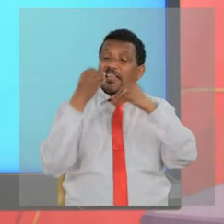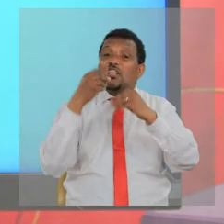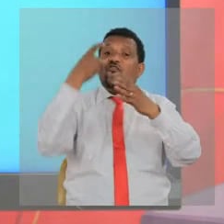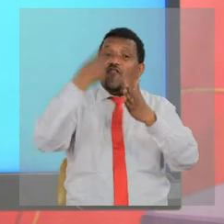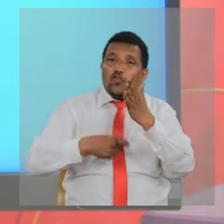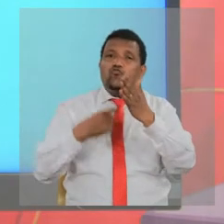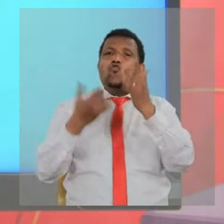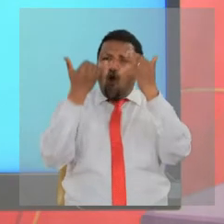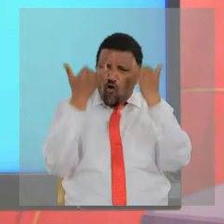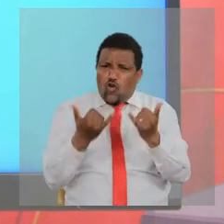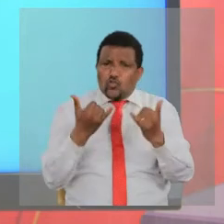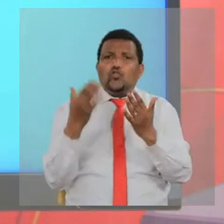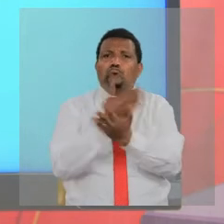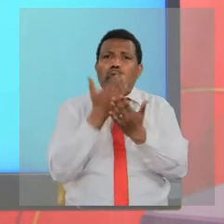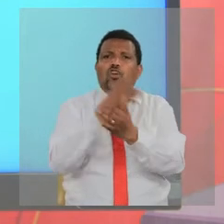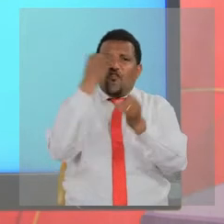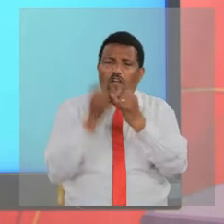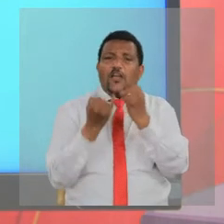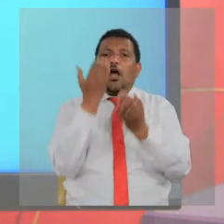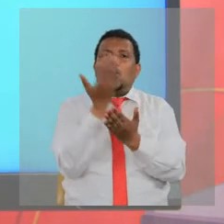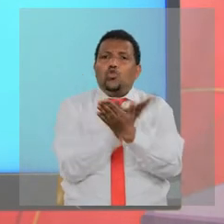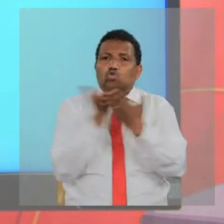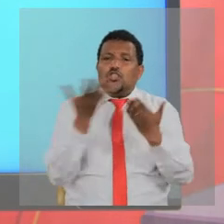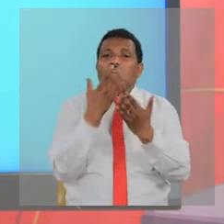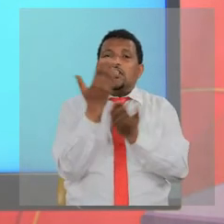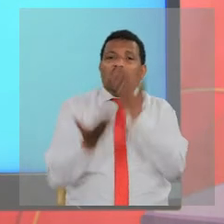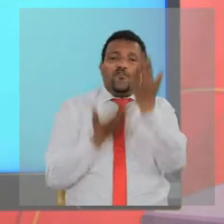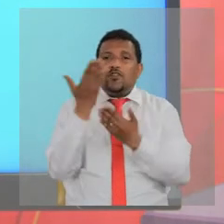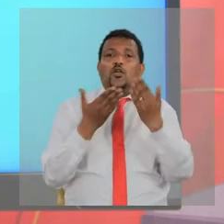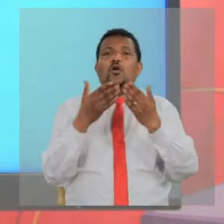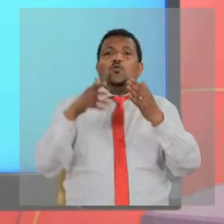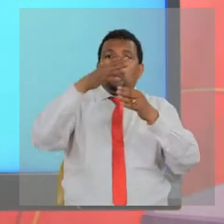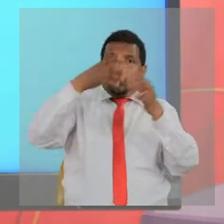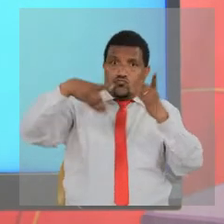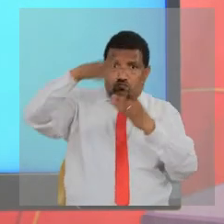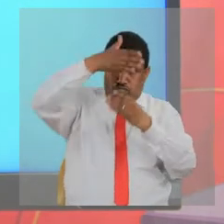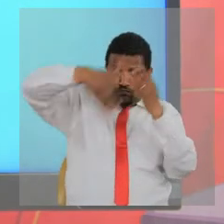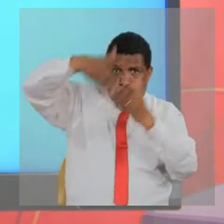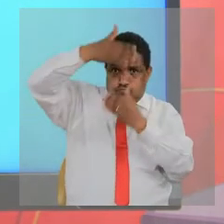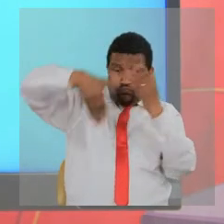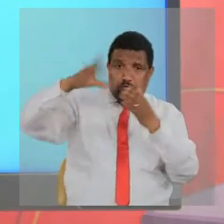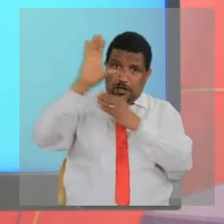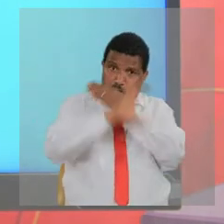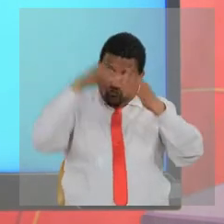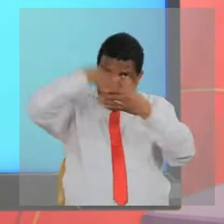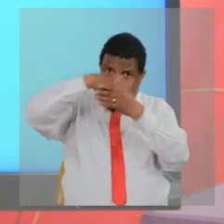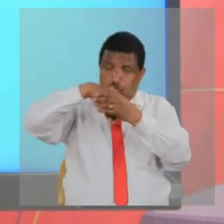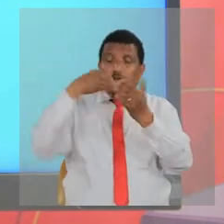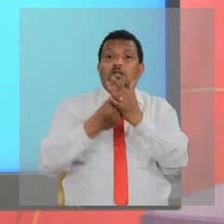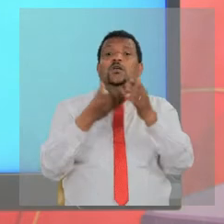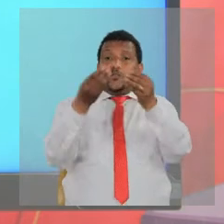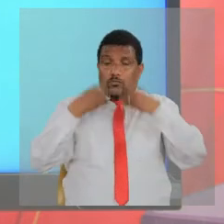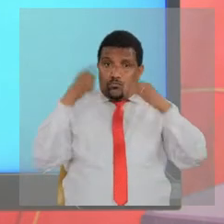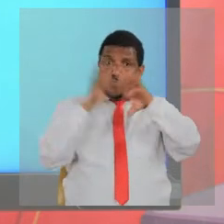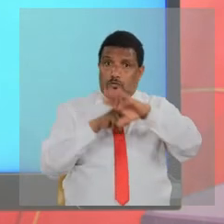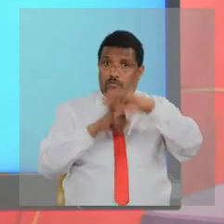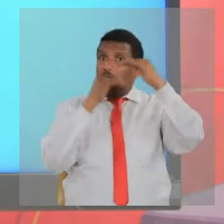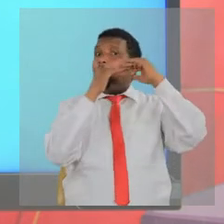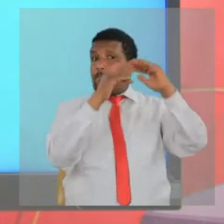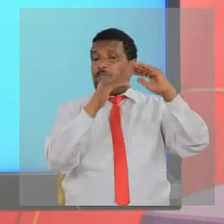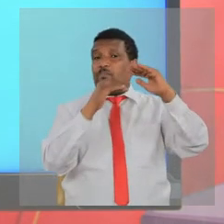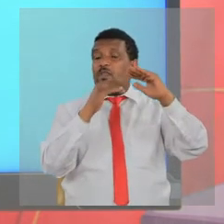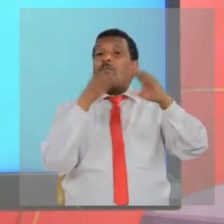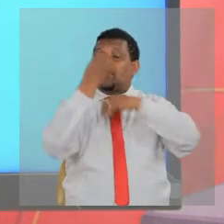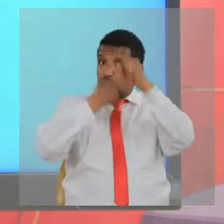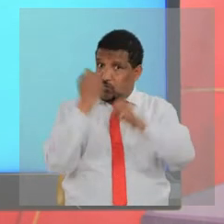all currently produced final goods and services produced within a territory or boundary of a country in a given period of time, usually